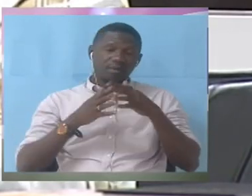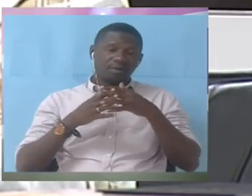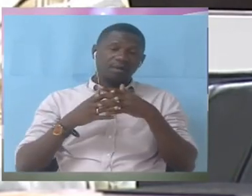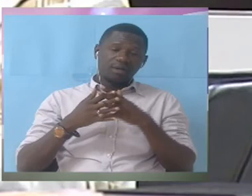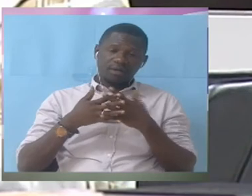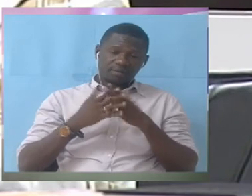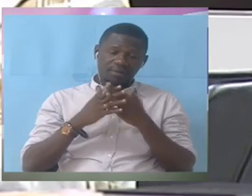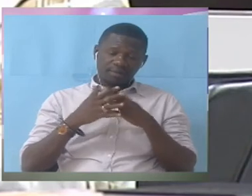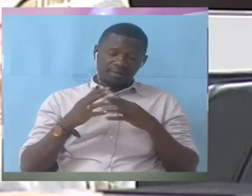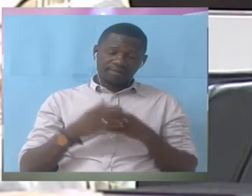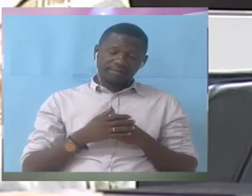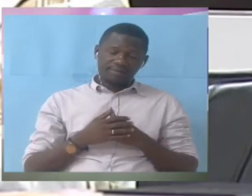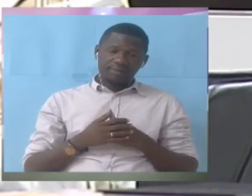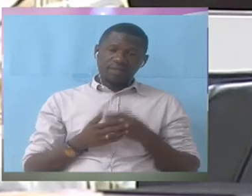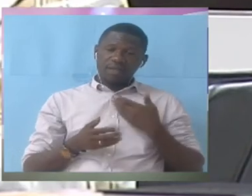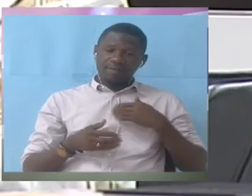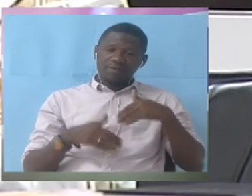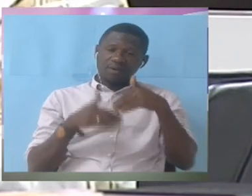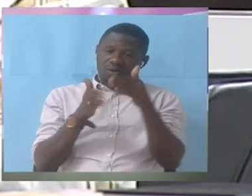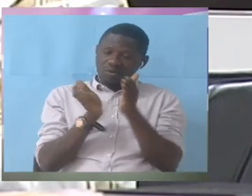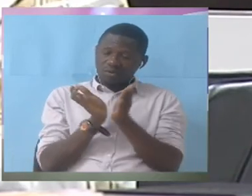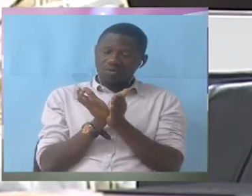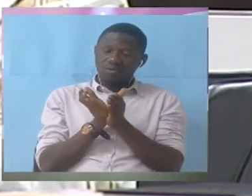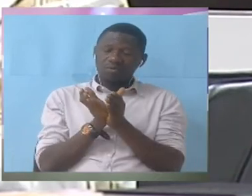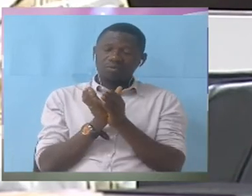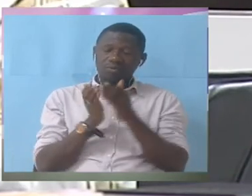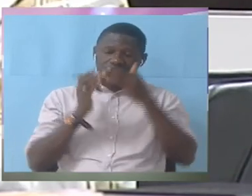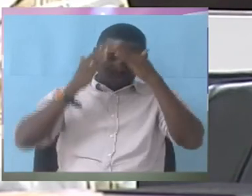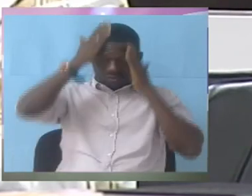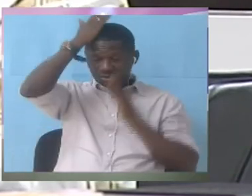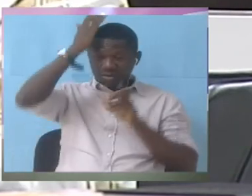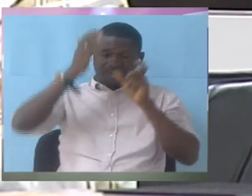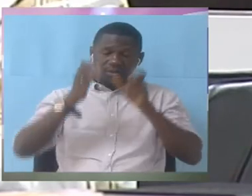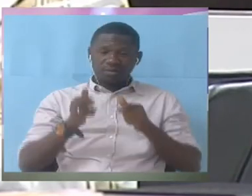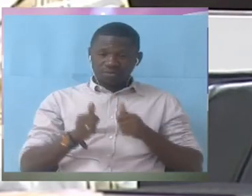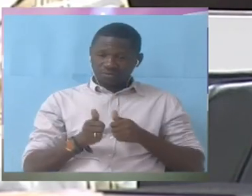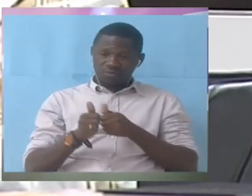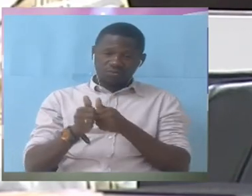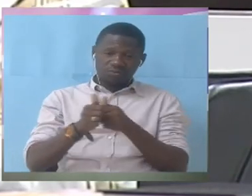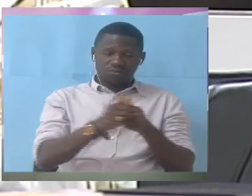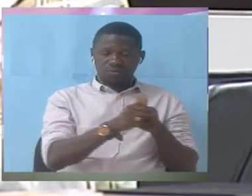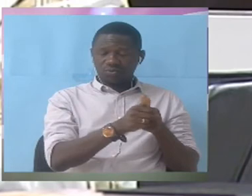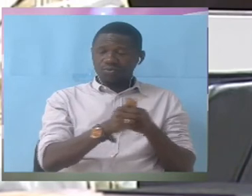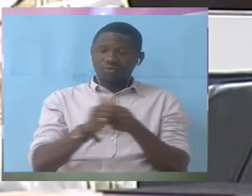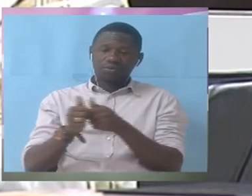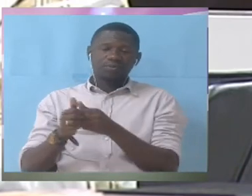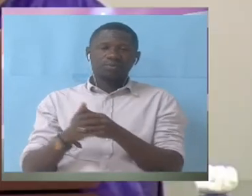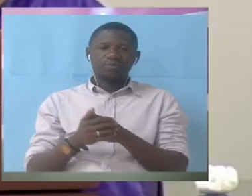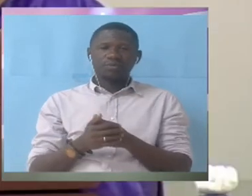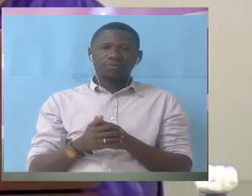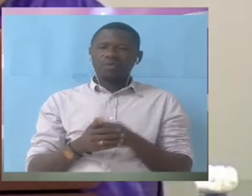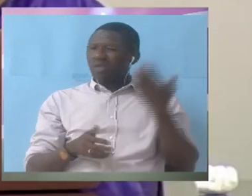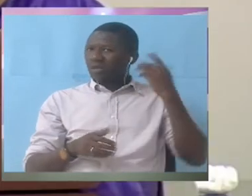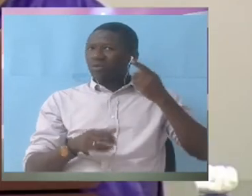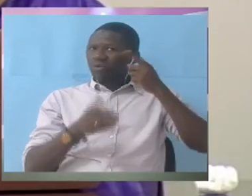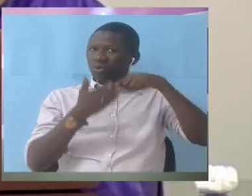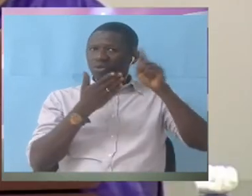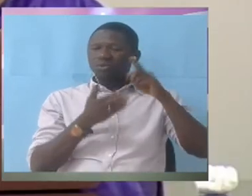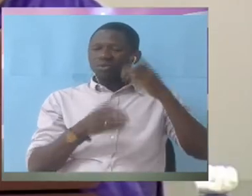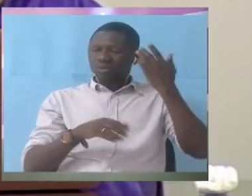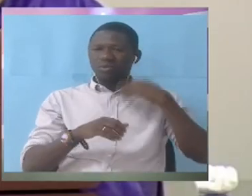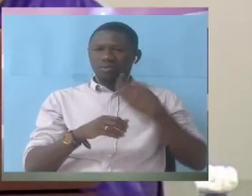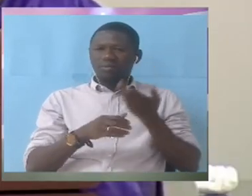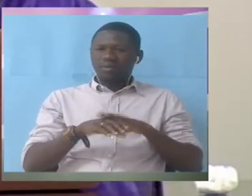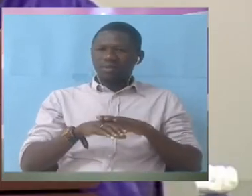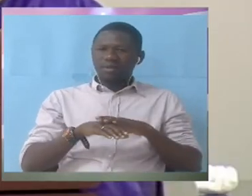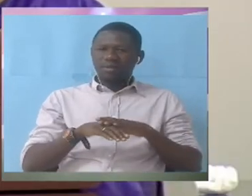of soldiers with him. Mo ngi andon ak kureri soldar yu anda mom. Would it be correct to say that he was a major? Ndax mun la